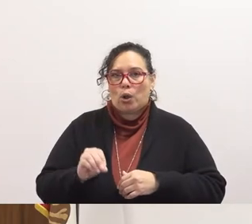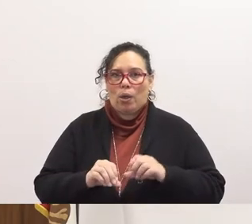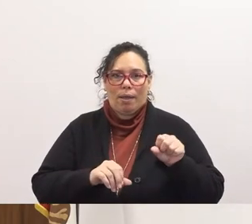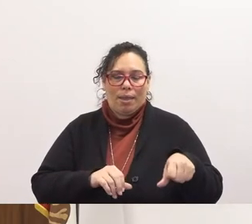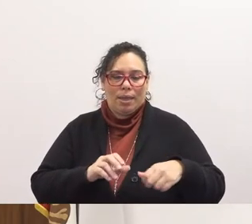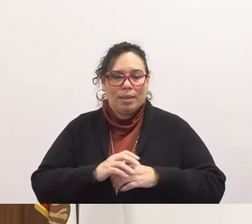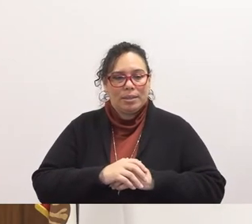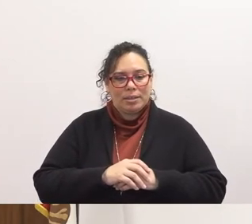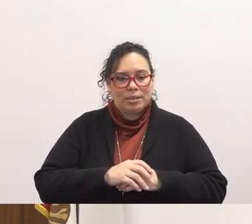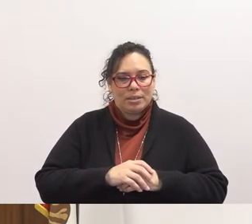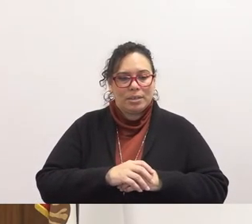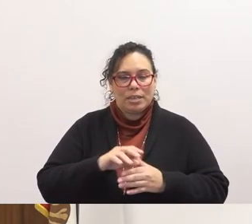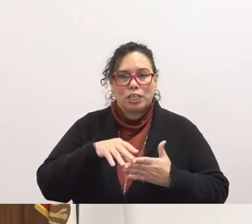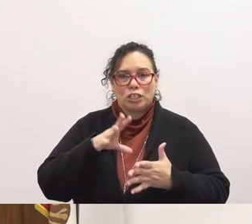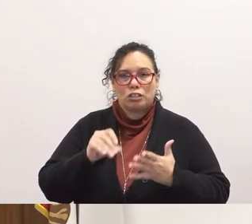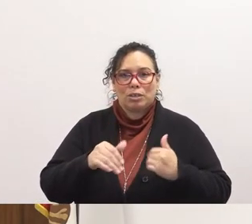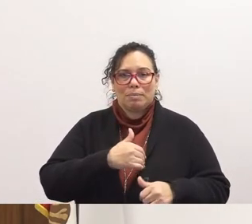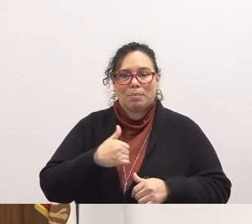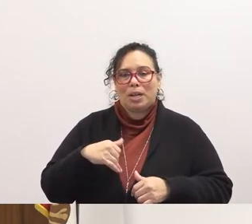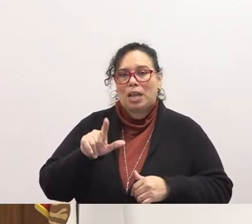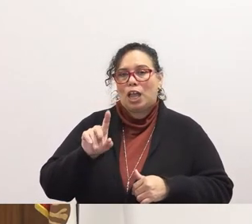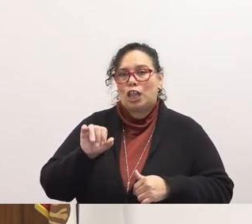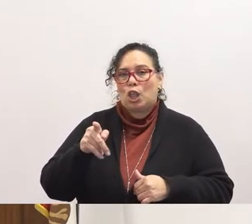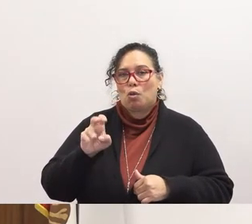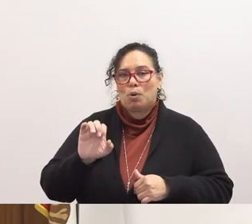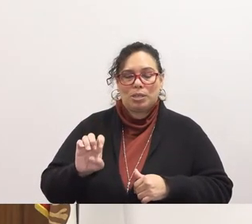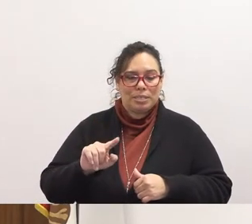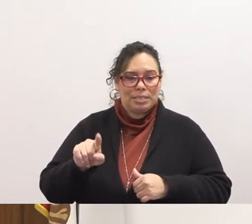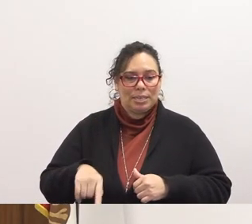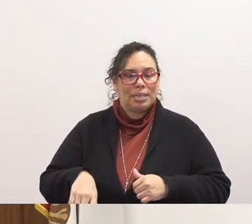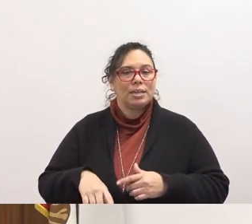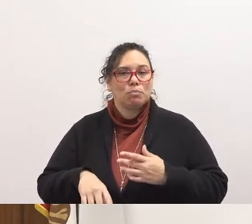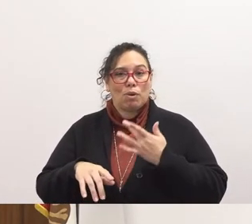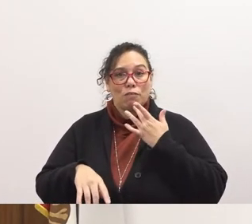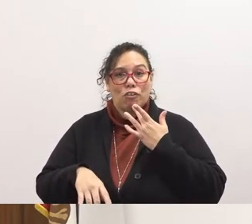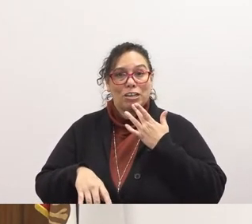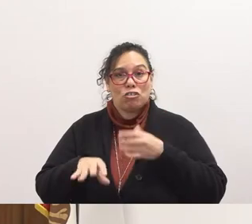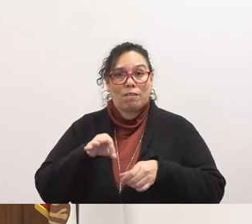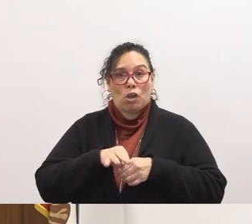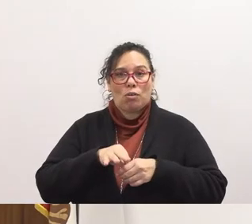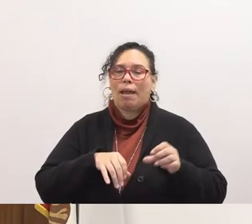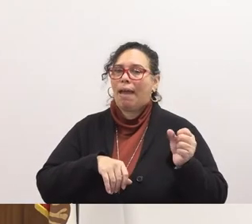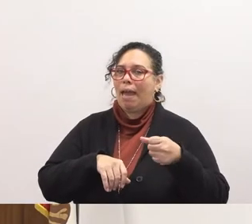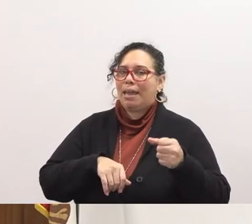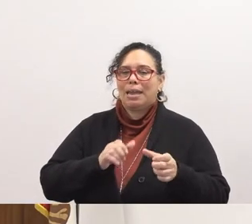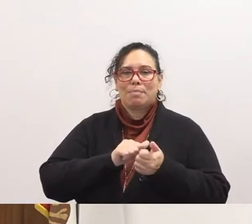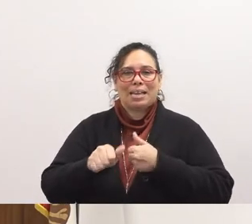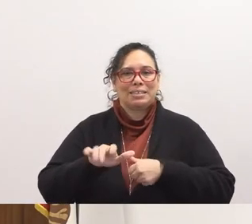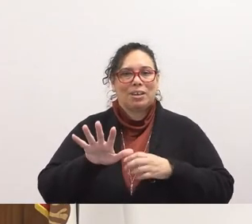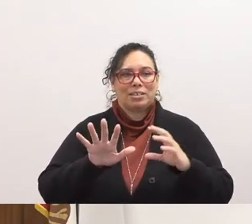Aye. And student member Lopez, preferential vote? Aye. Okay, that passes 5-0.